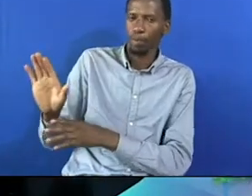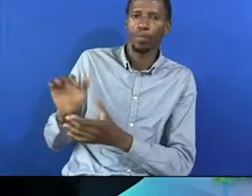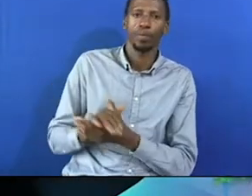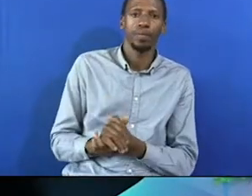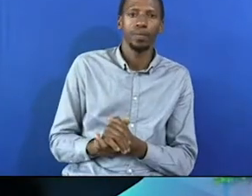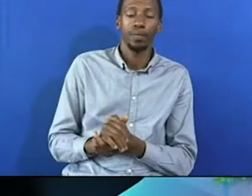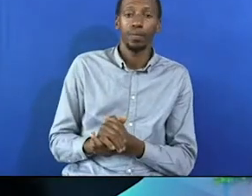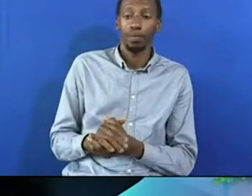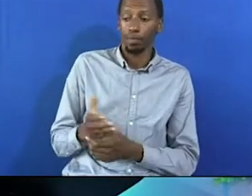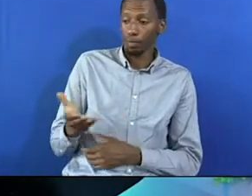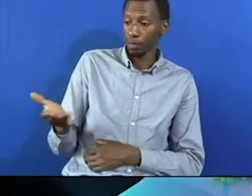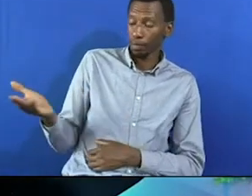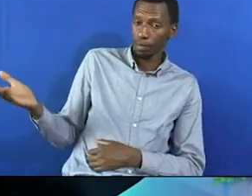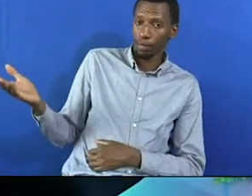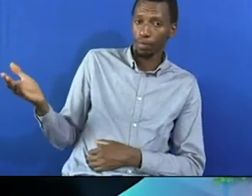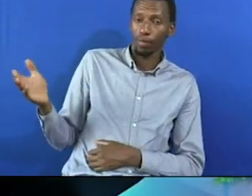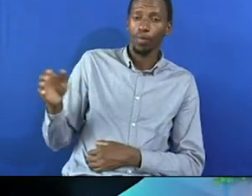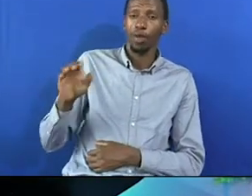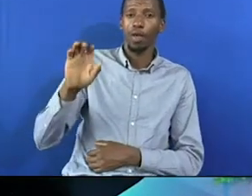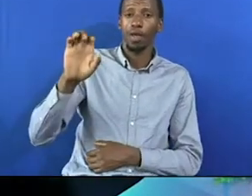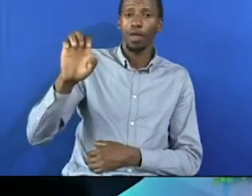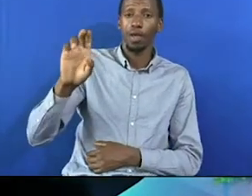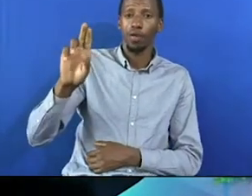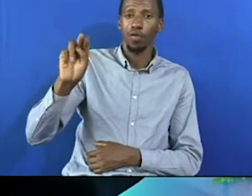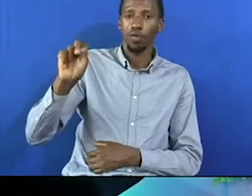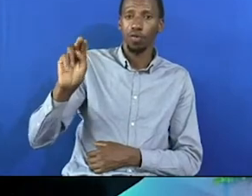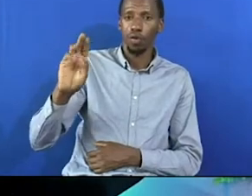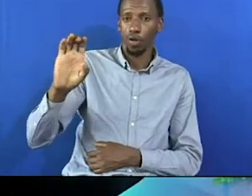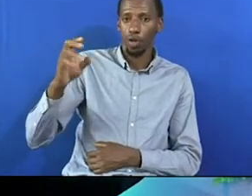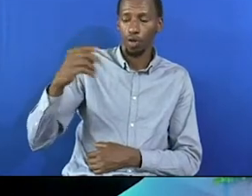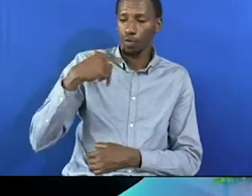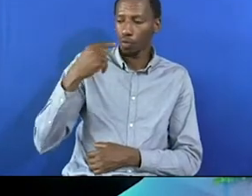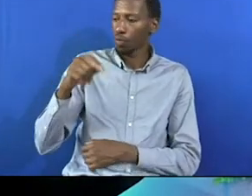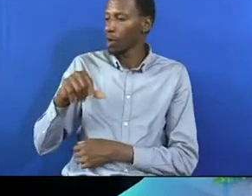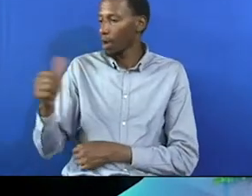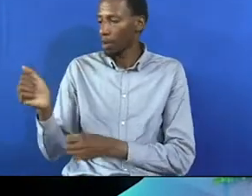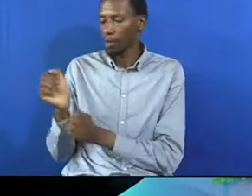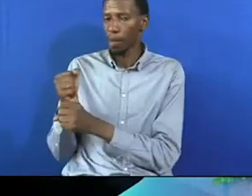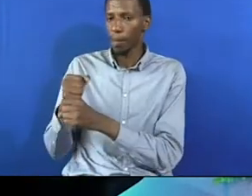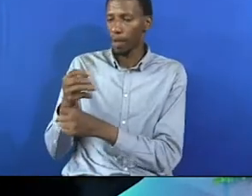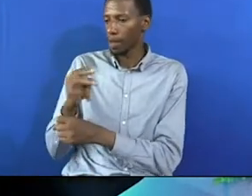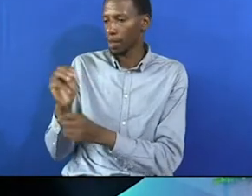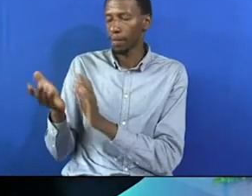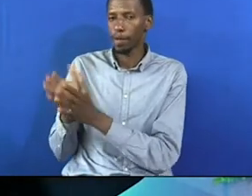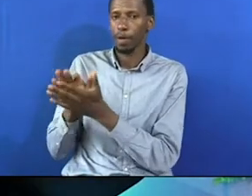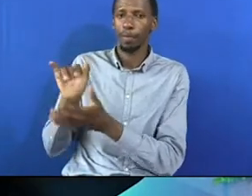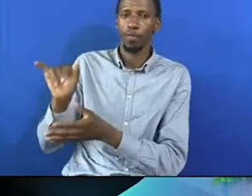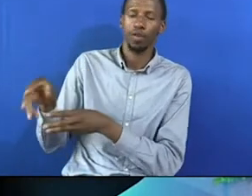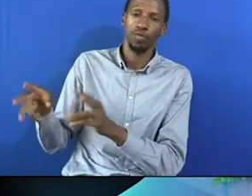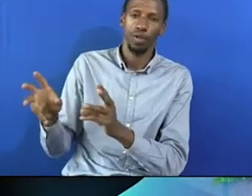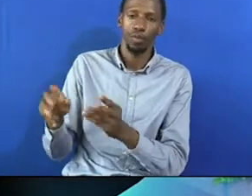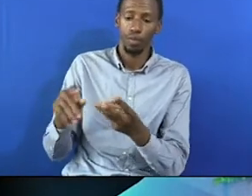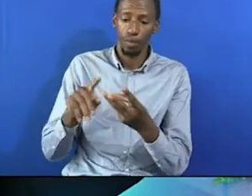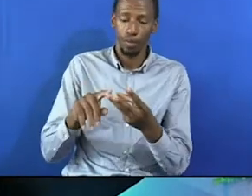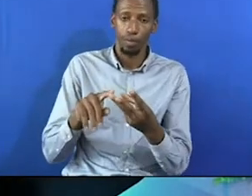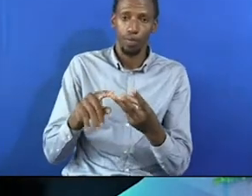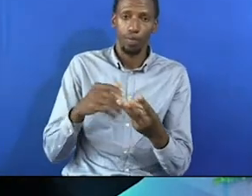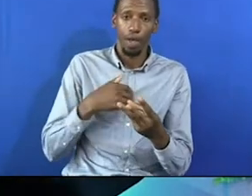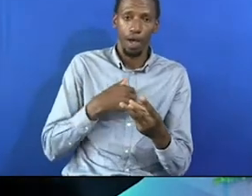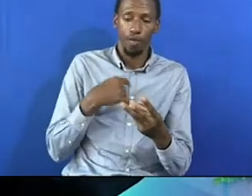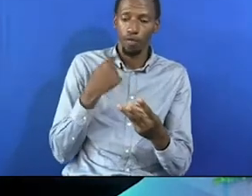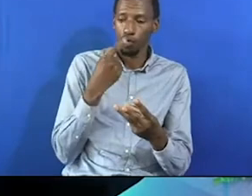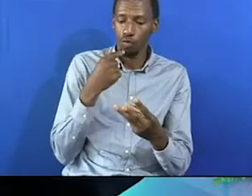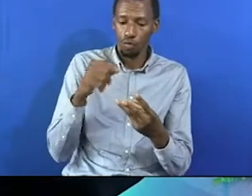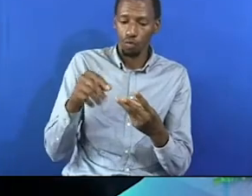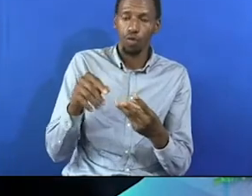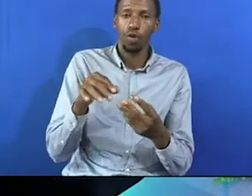And there are eunuchs who have been made eunuchs by others. And there are those who